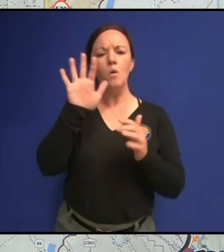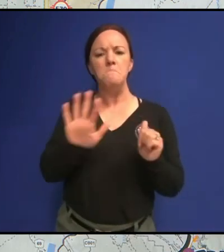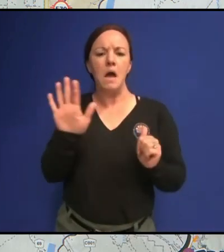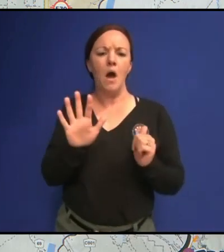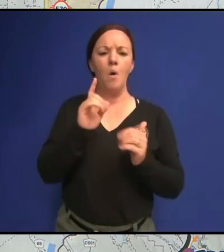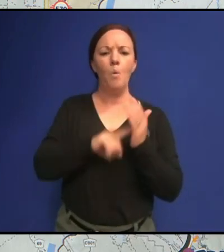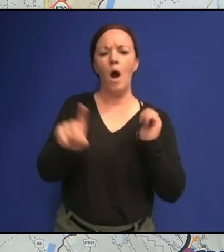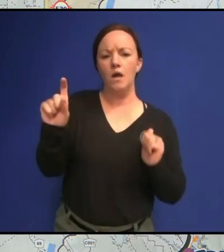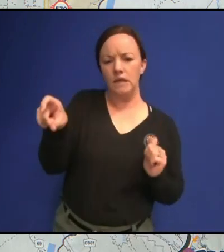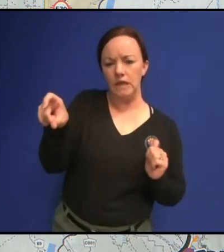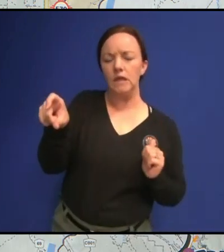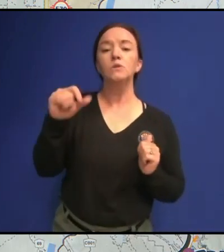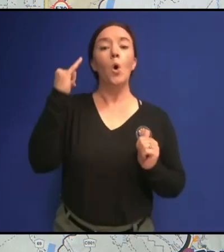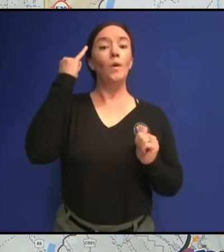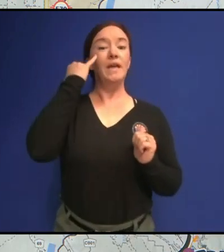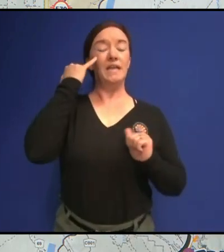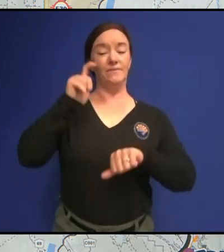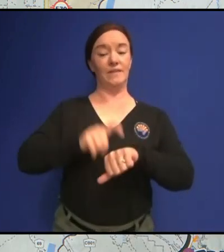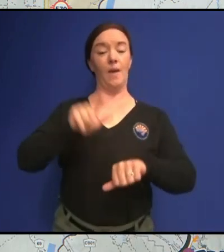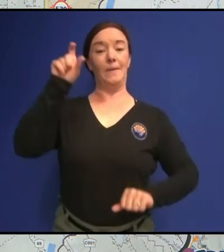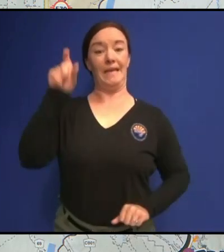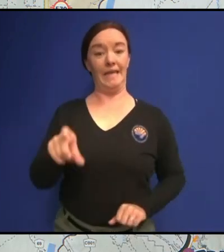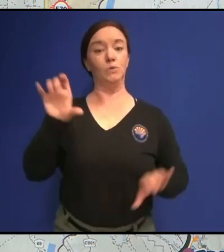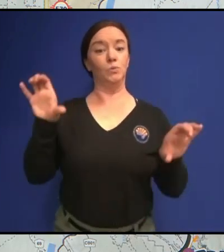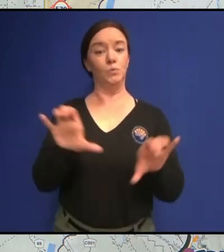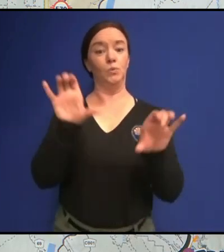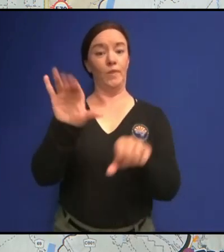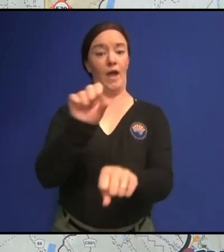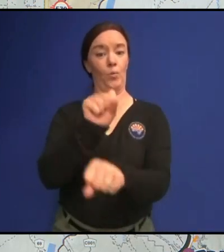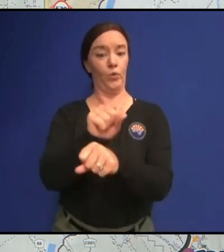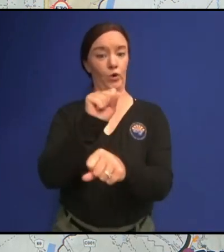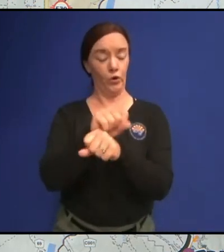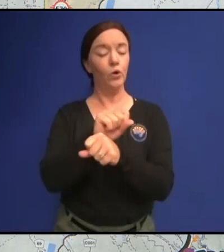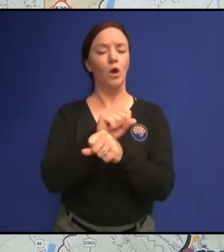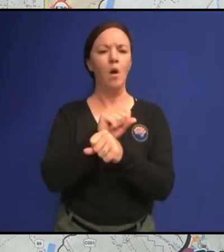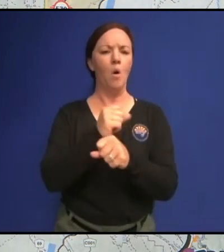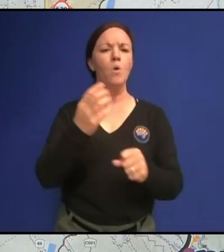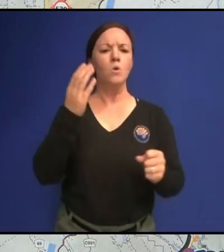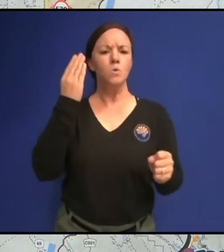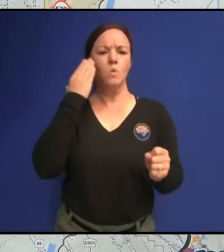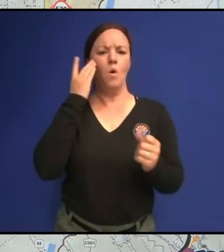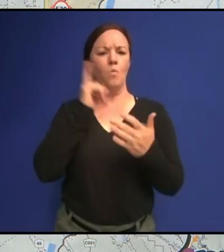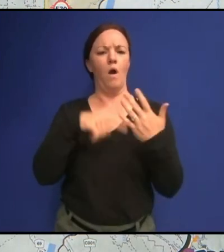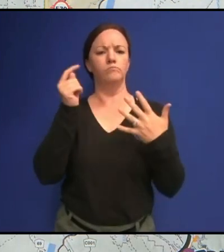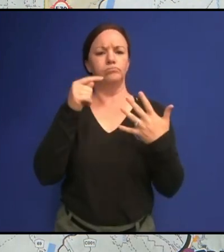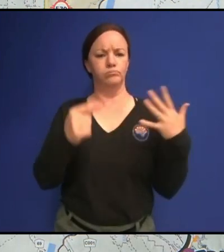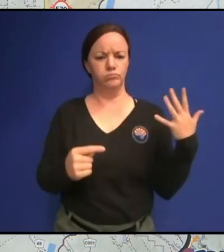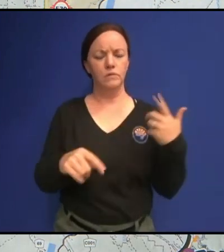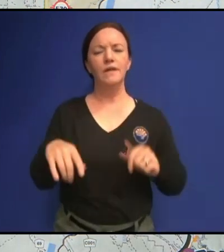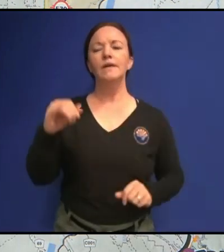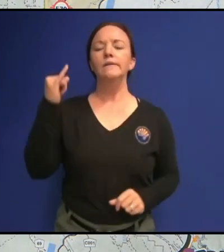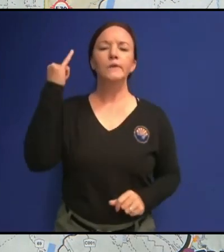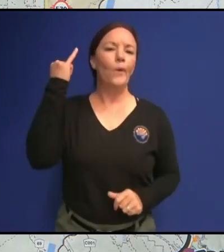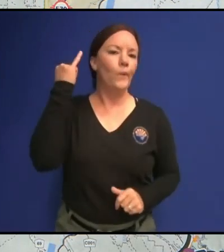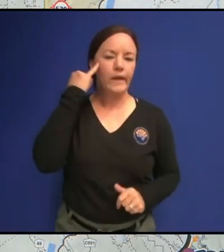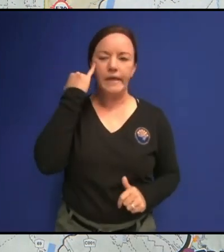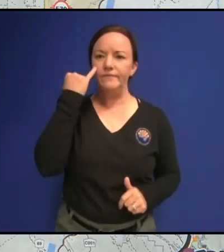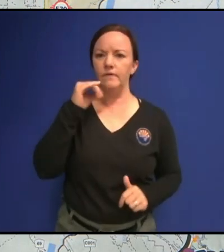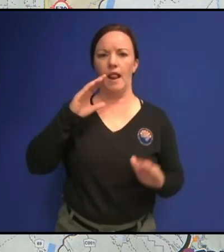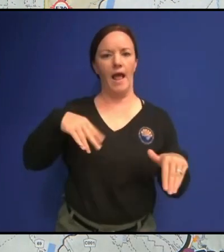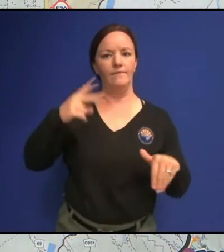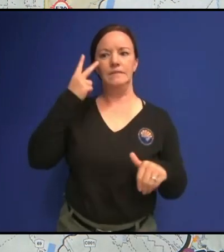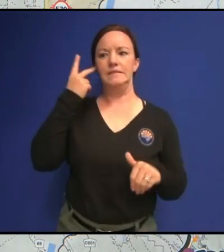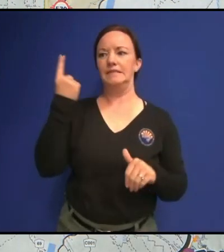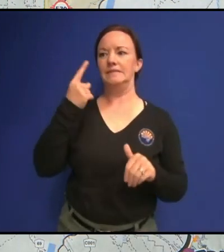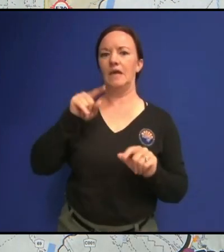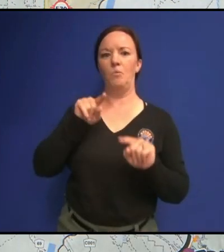scope of that work was. So if you didn't see somebody come to your house and, do whatever, rake your needles, cover your wood pile, whatever, that's